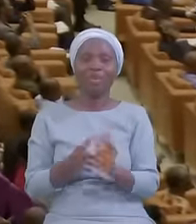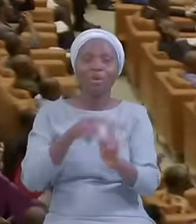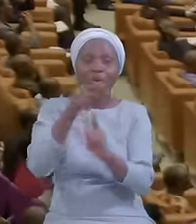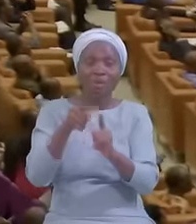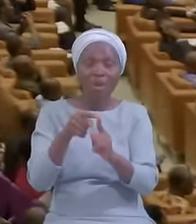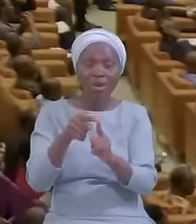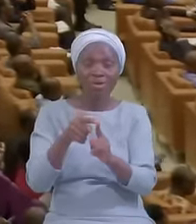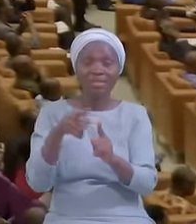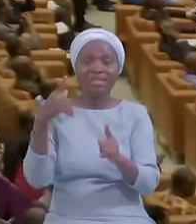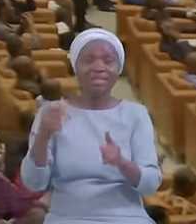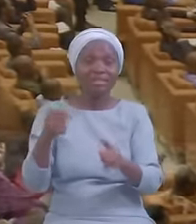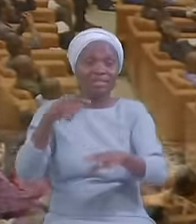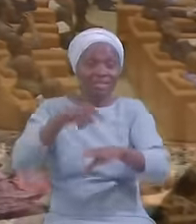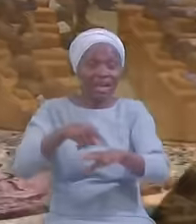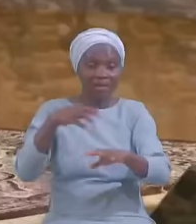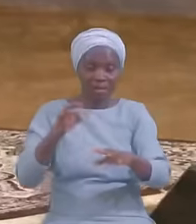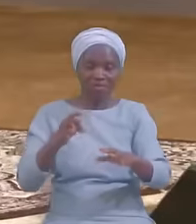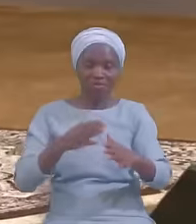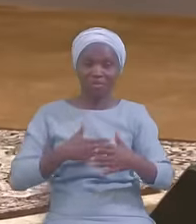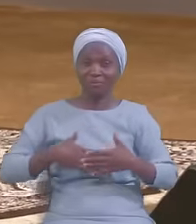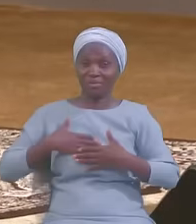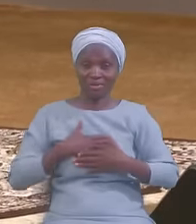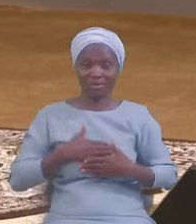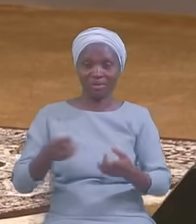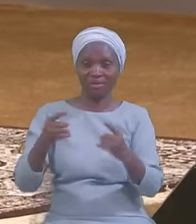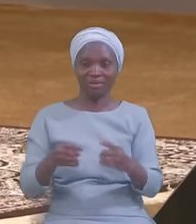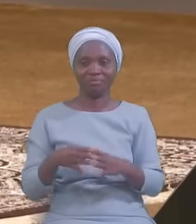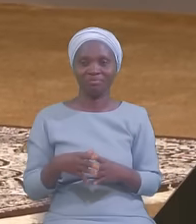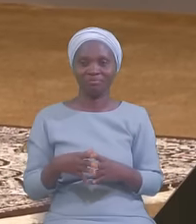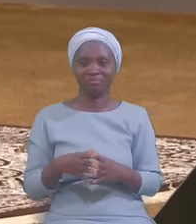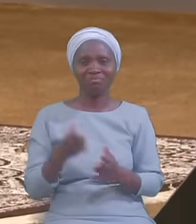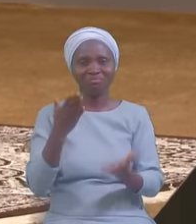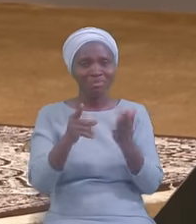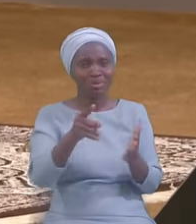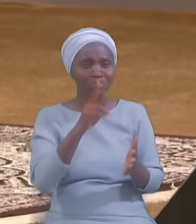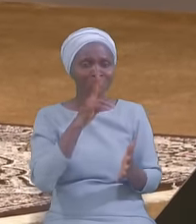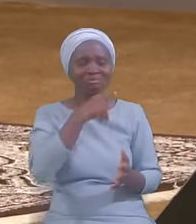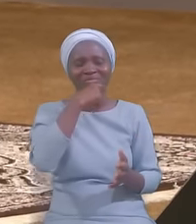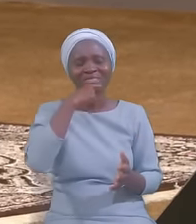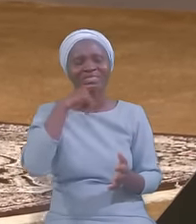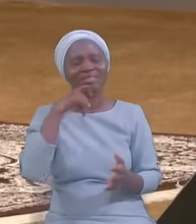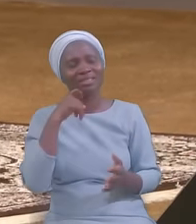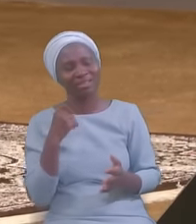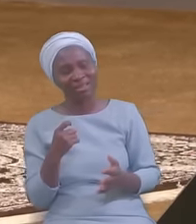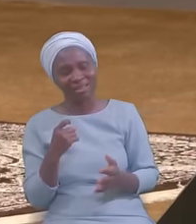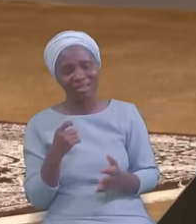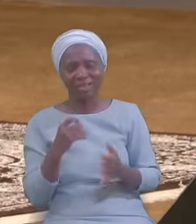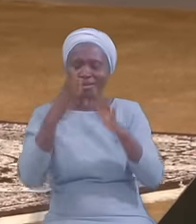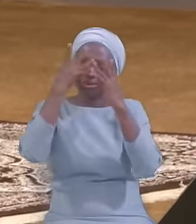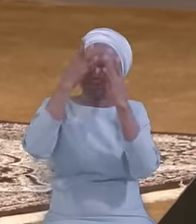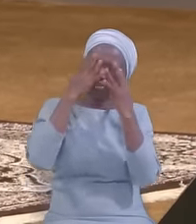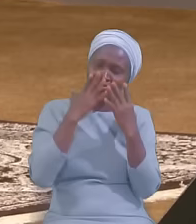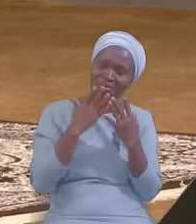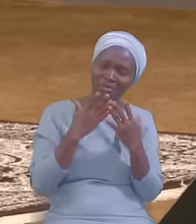When refreshing, you've been dry, you've been sorrowful, it's like